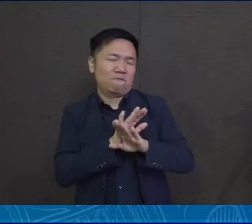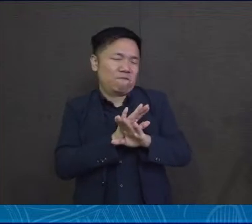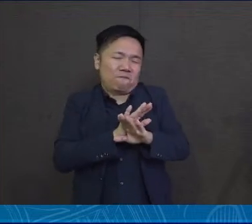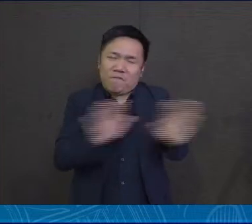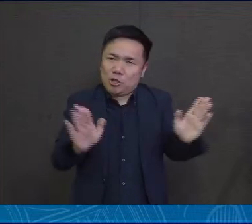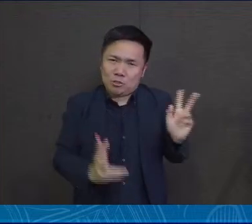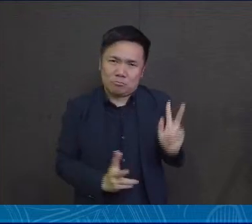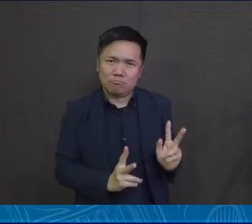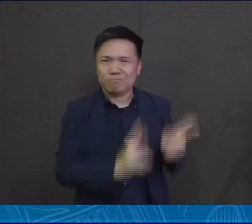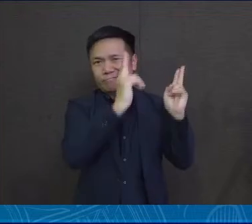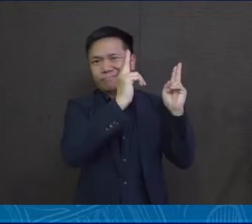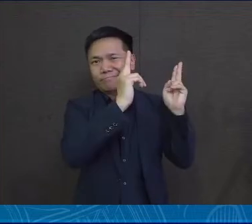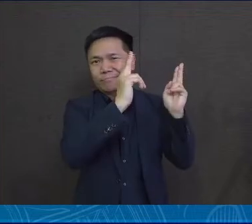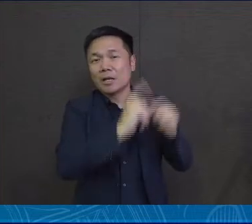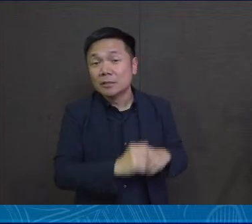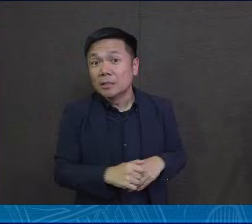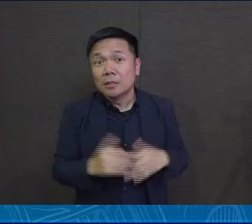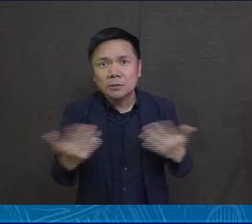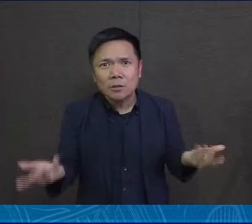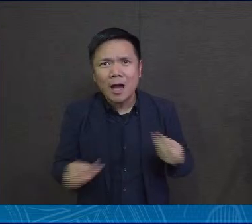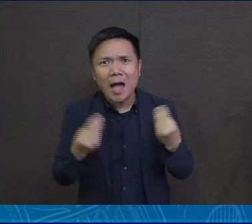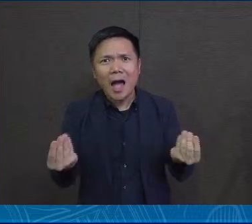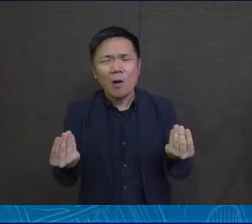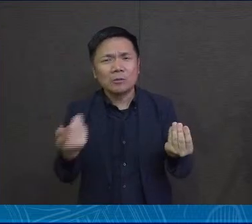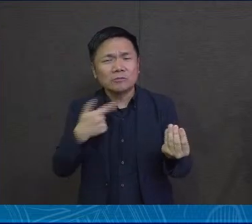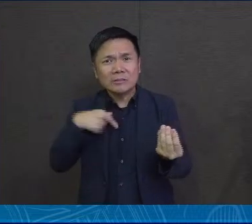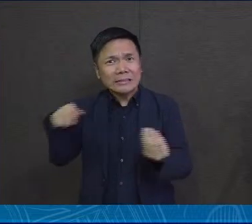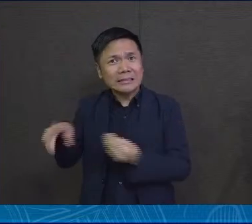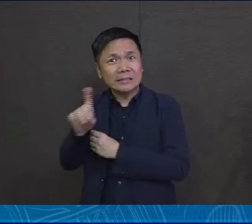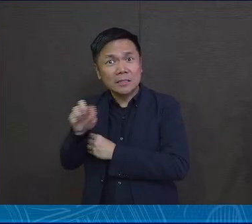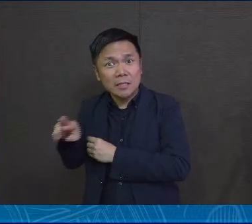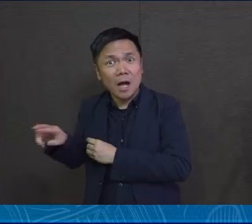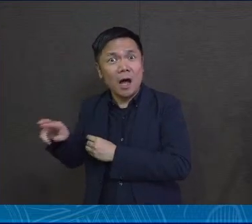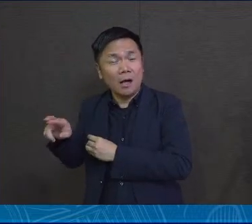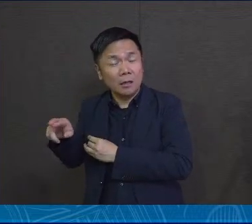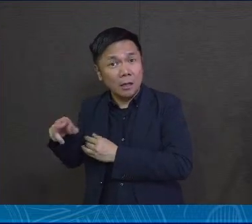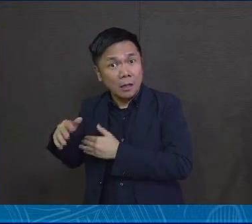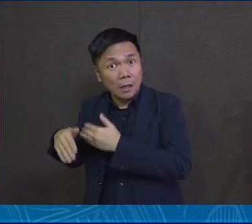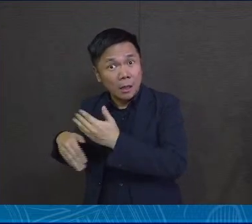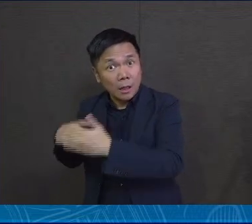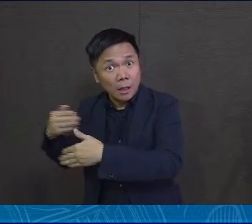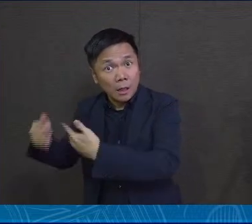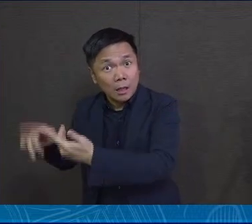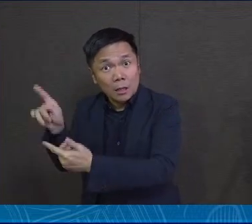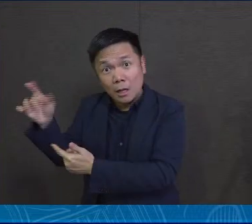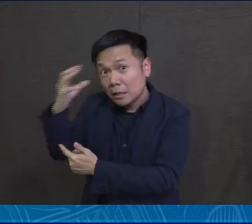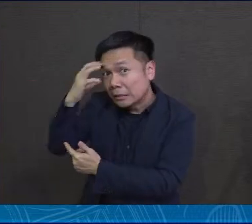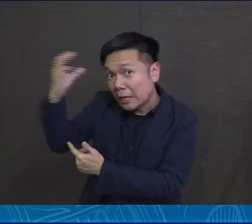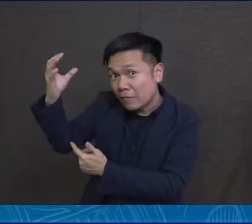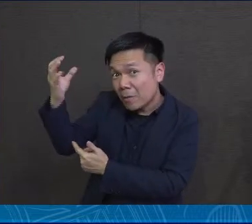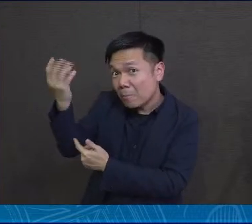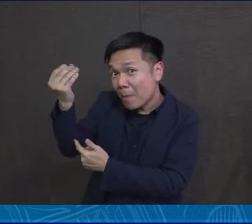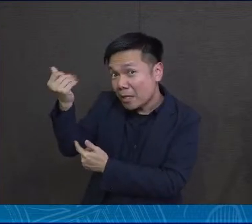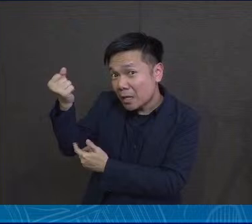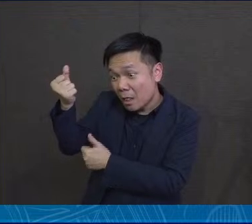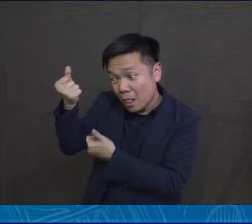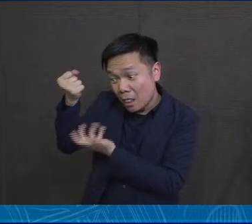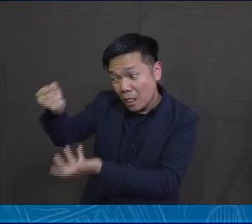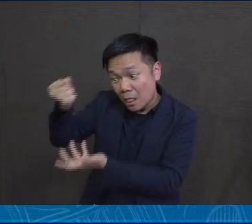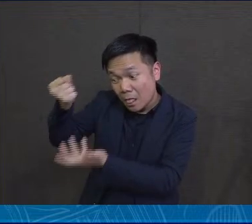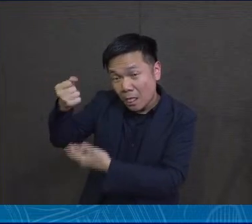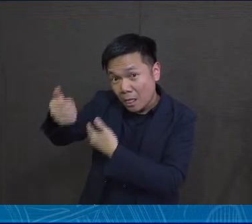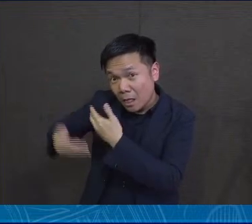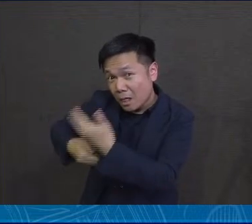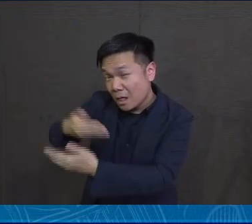is, how can we sustain the disaster risk reduction efforts at national and local levels? And this